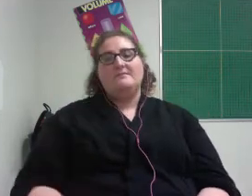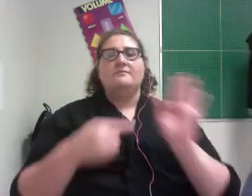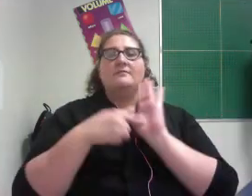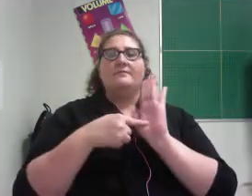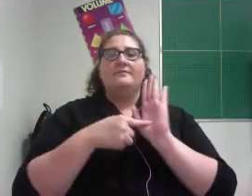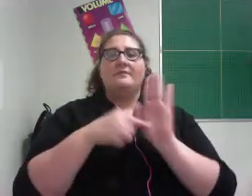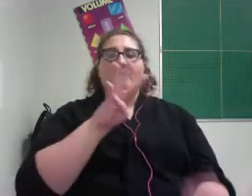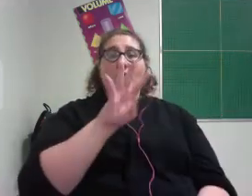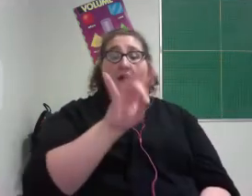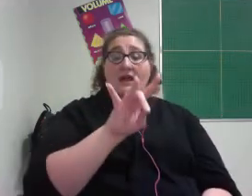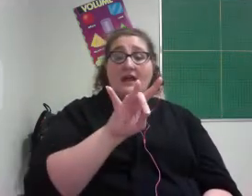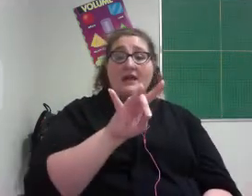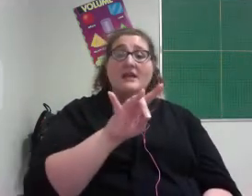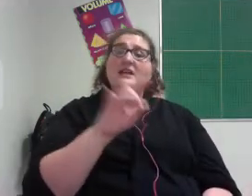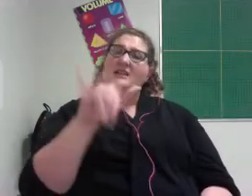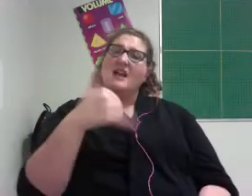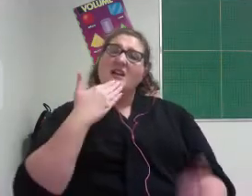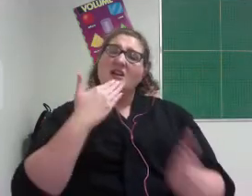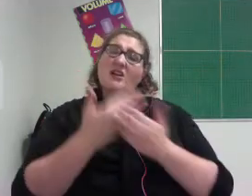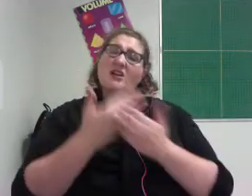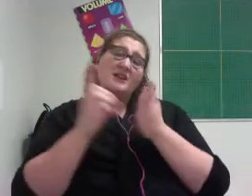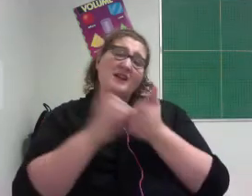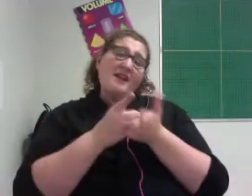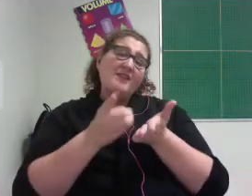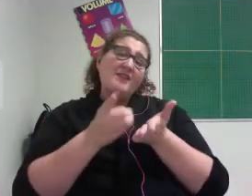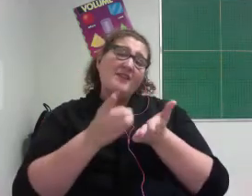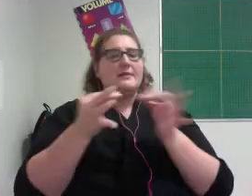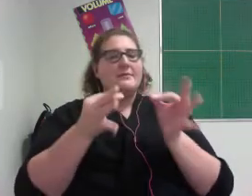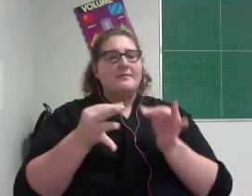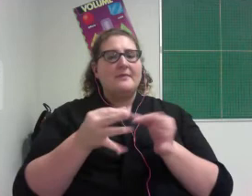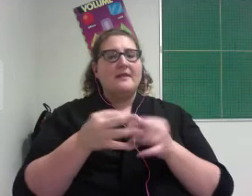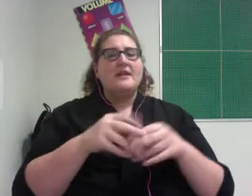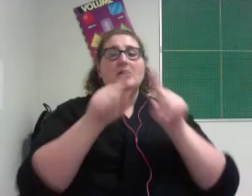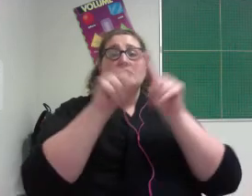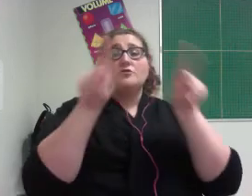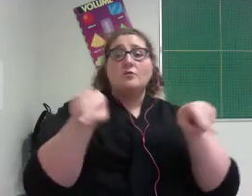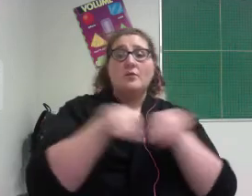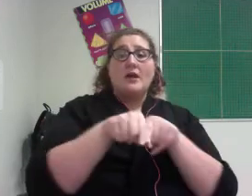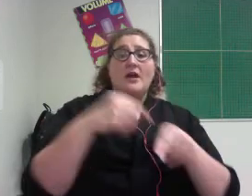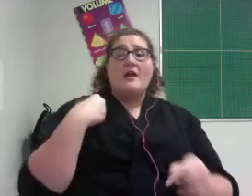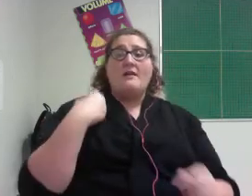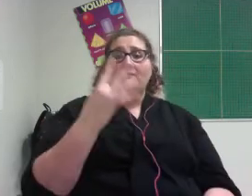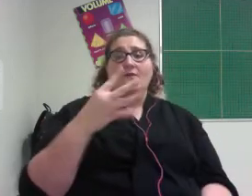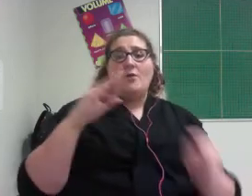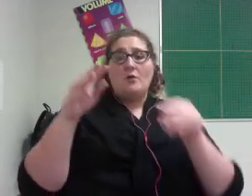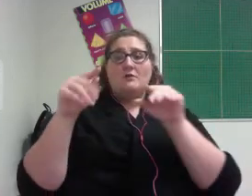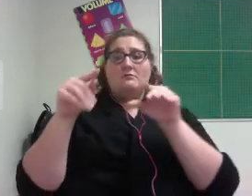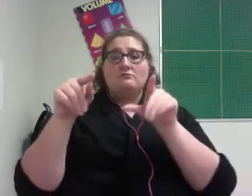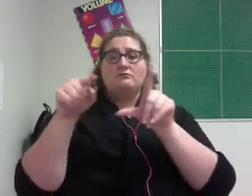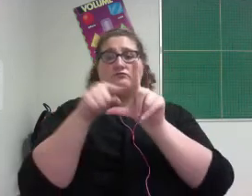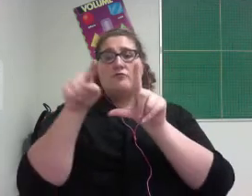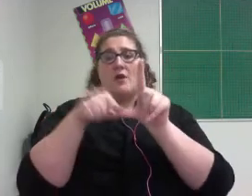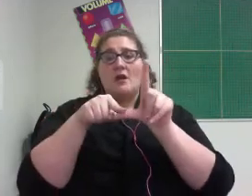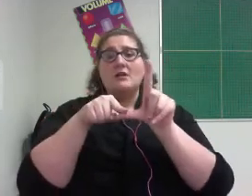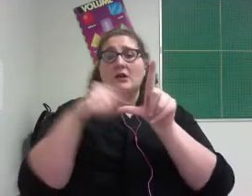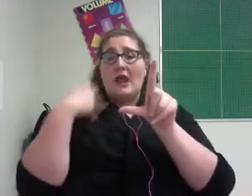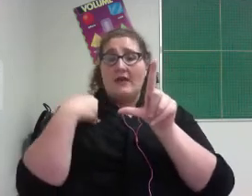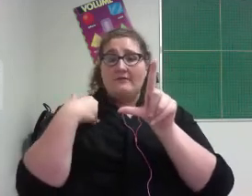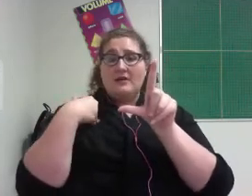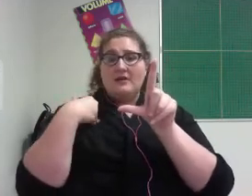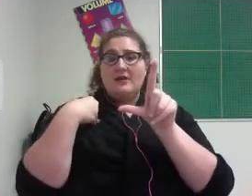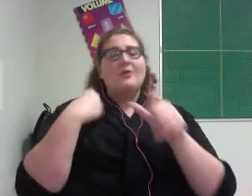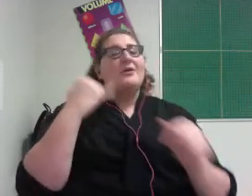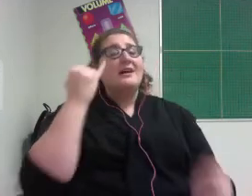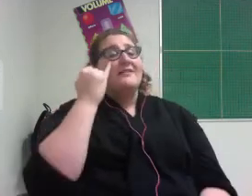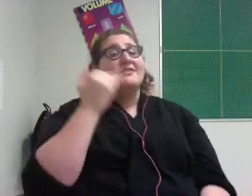Example 4a, it says, is the following a good definition? Explain. A square is a figure with 4 right angles. Well, if it's a good definition, it